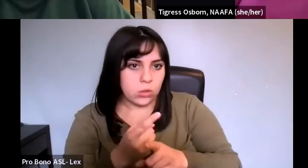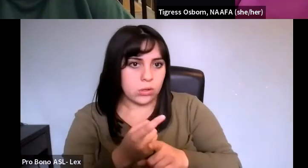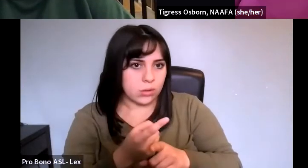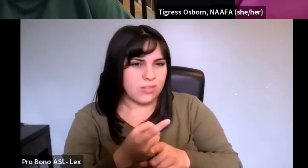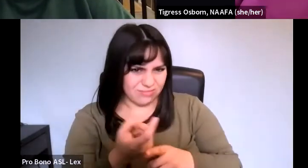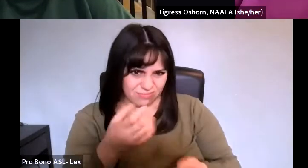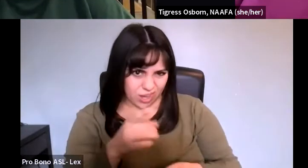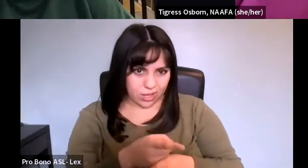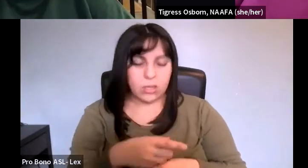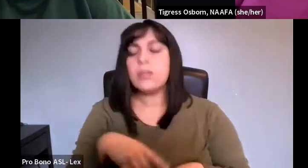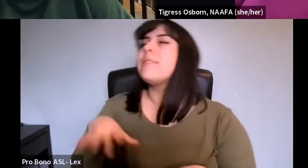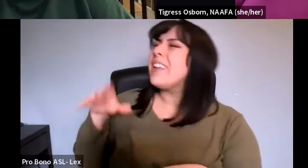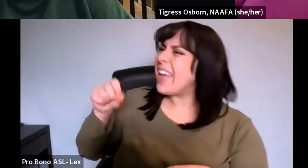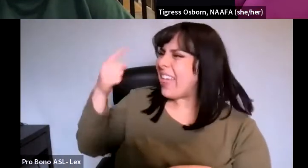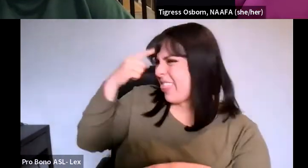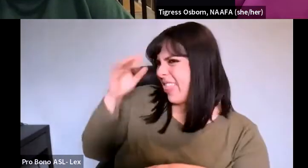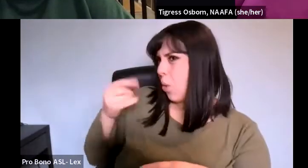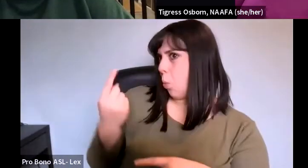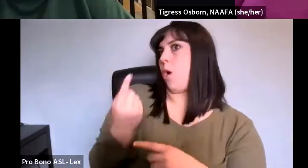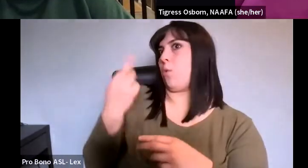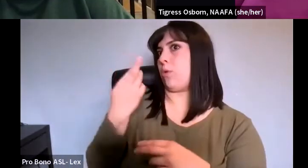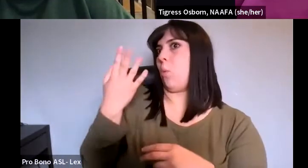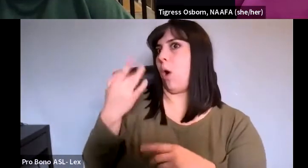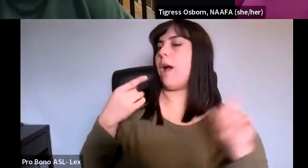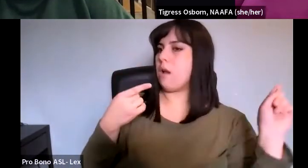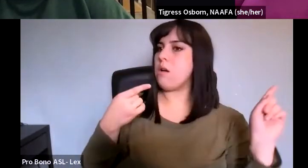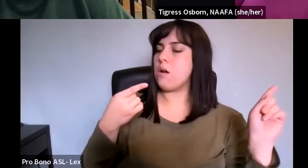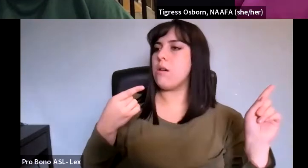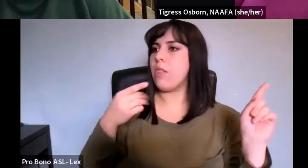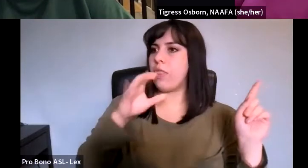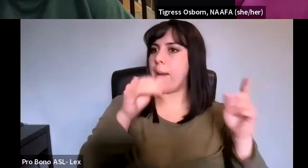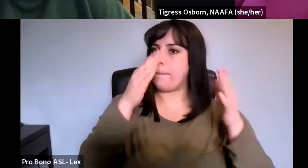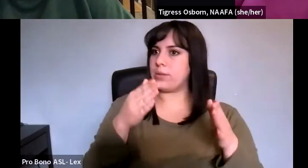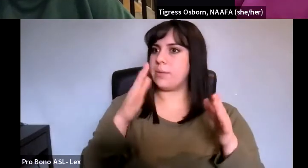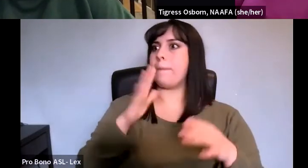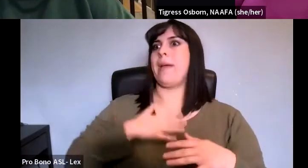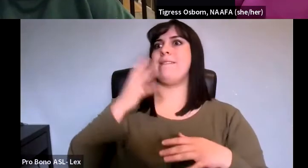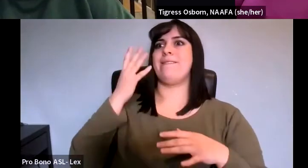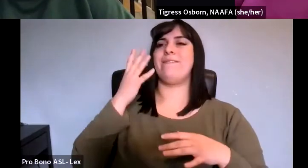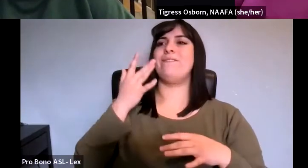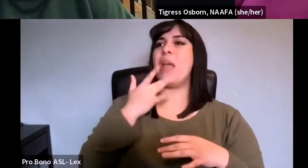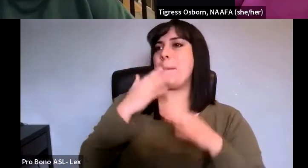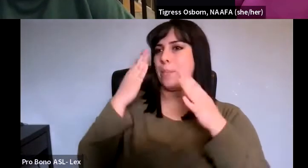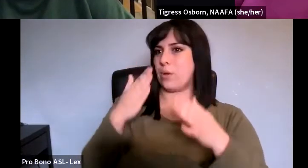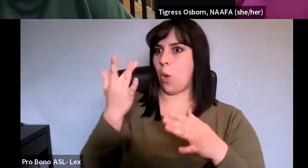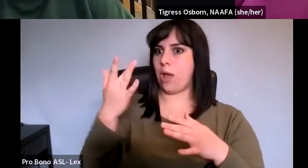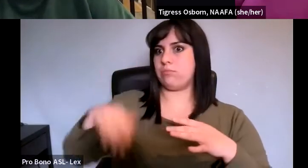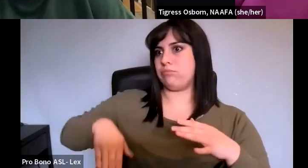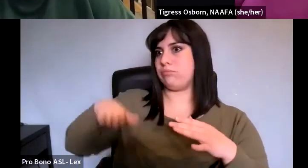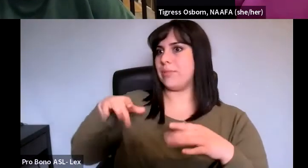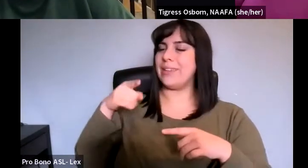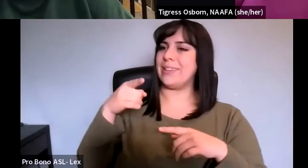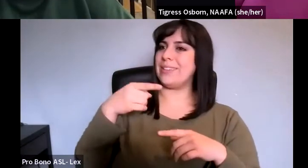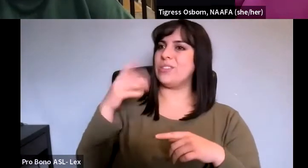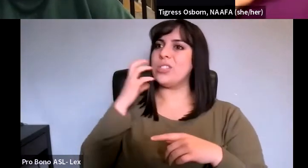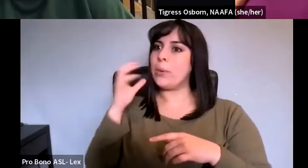I think at the time, I think that was one of the reasons that he was my favorite of the band, was that he was the chubby one. And I think I felt a